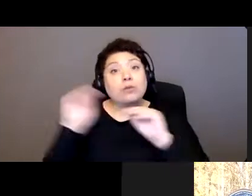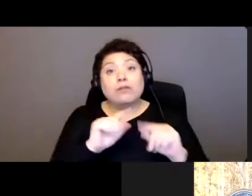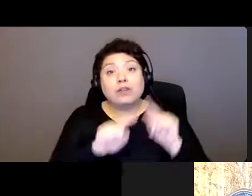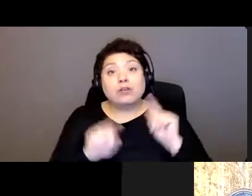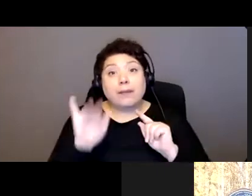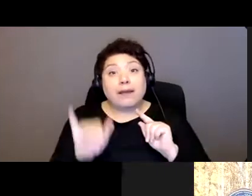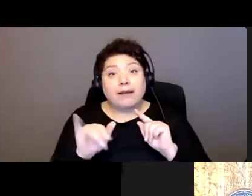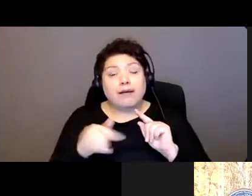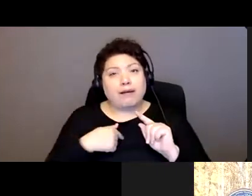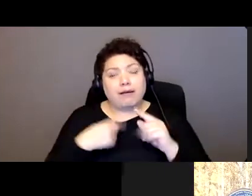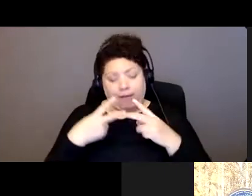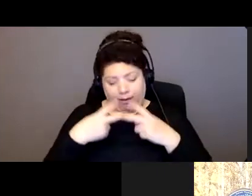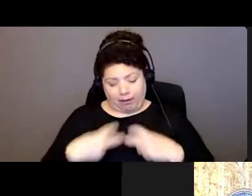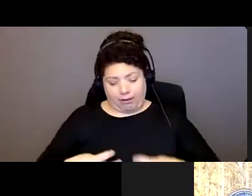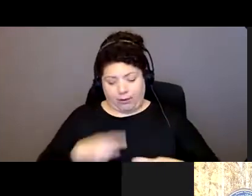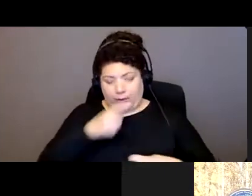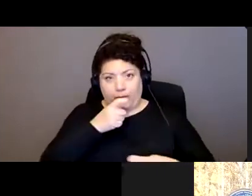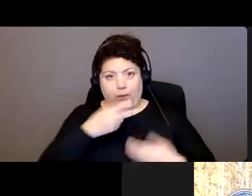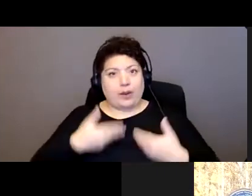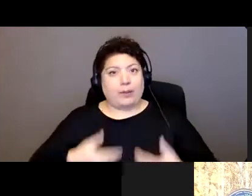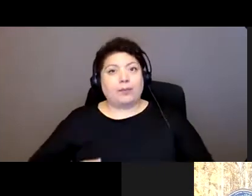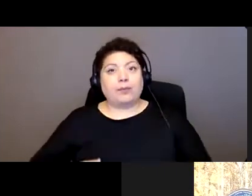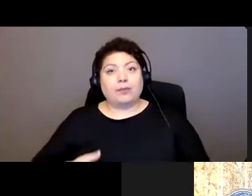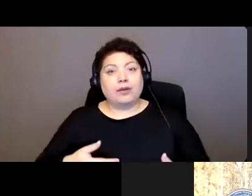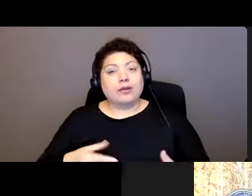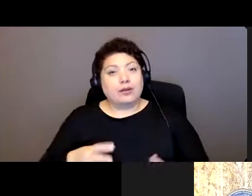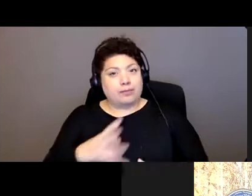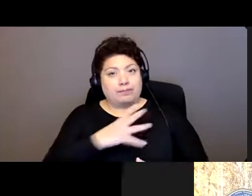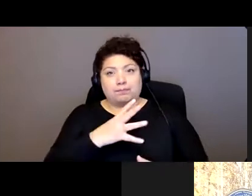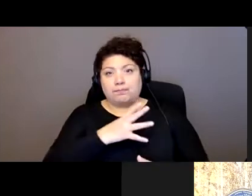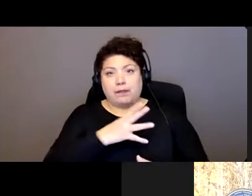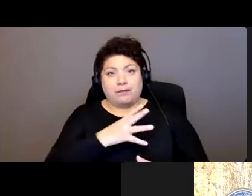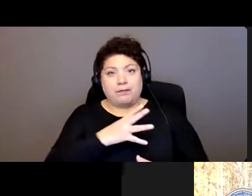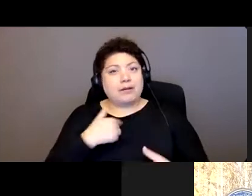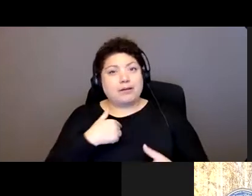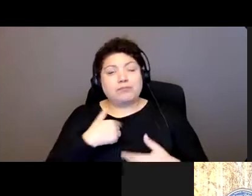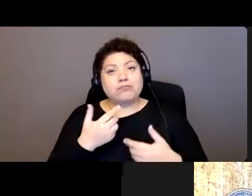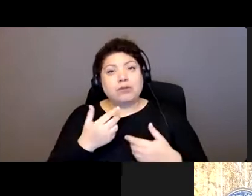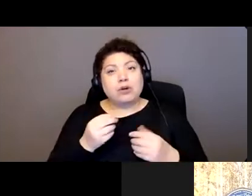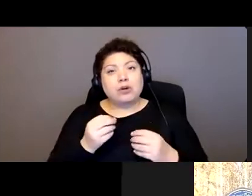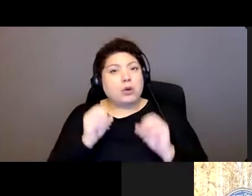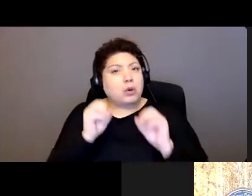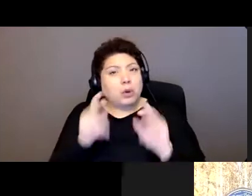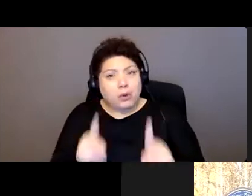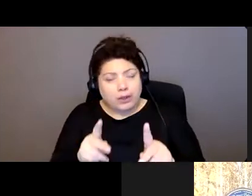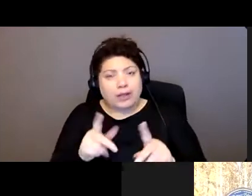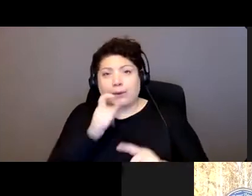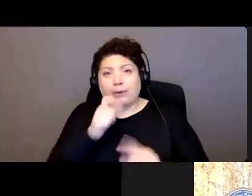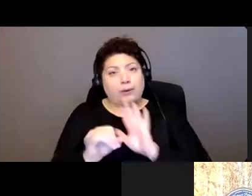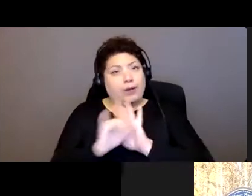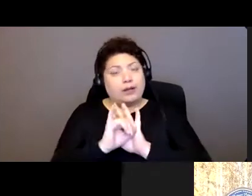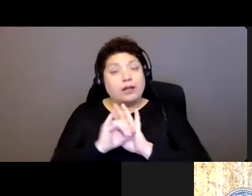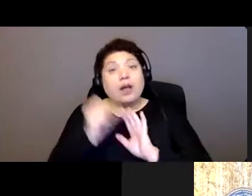discovered myself, who I really was. And it was okay to be who I was, but not really telling people until one